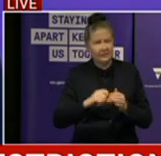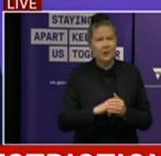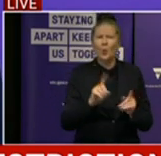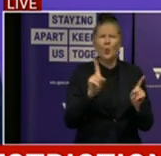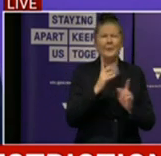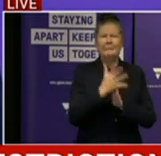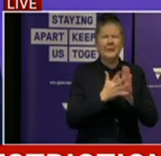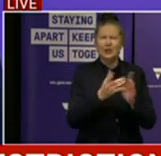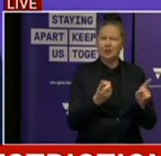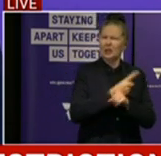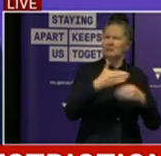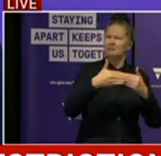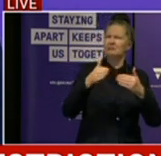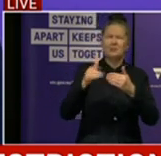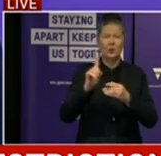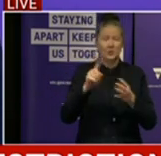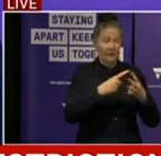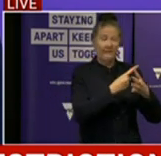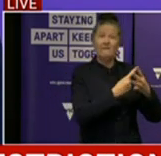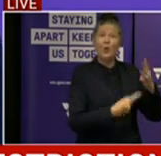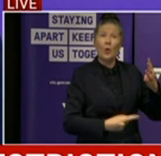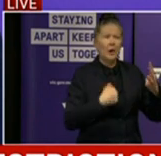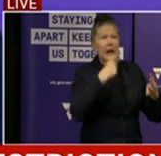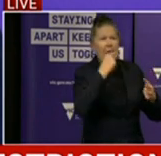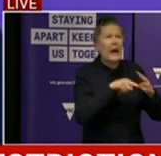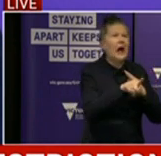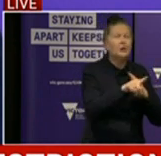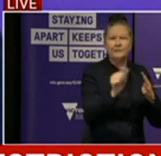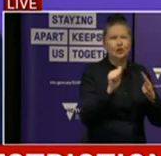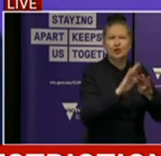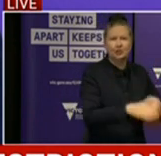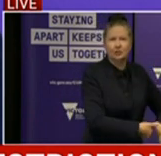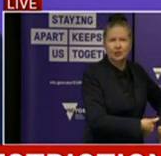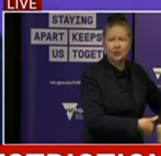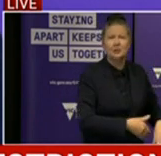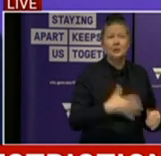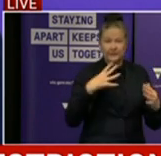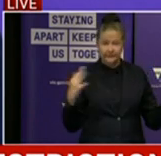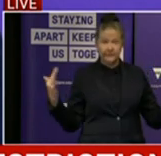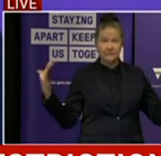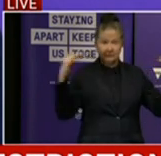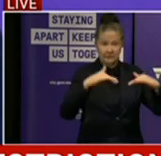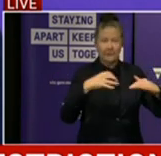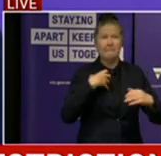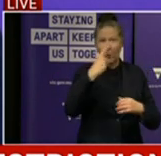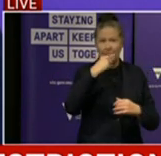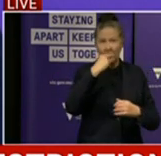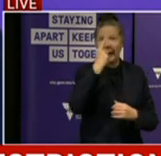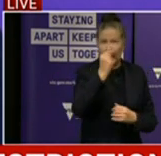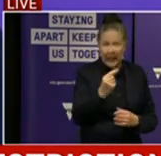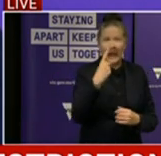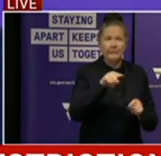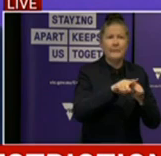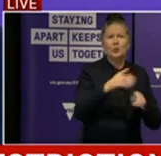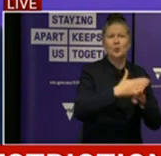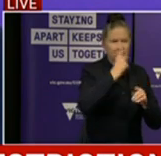mean, the 4 reasons to leave your home will no longer apply, gathering limits will increase, and most workplaces will reopen.